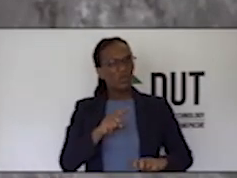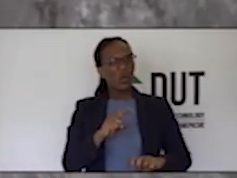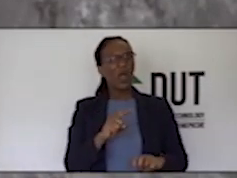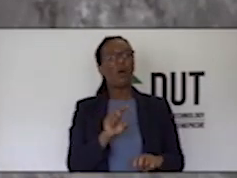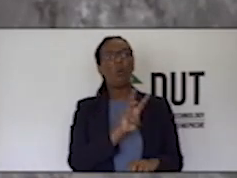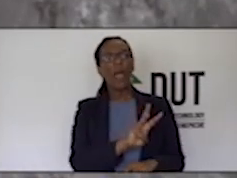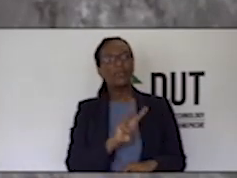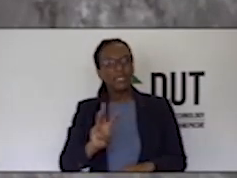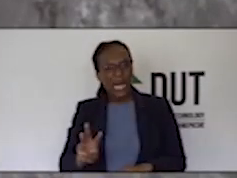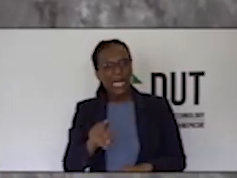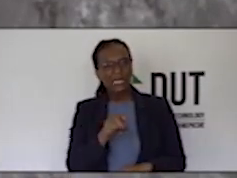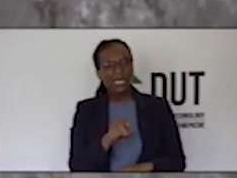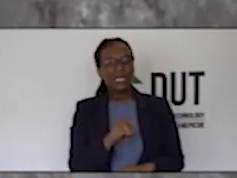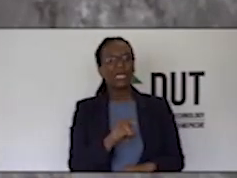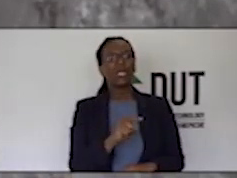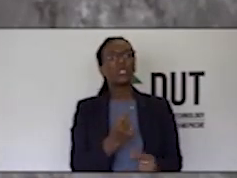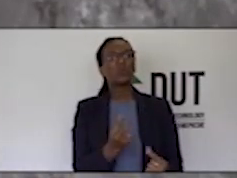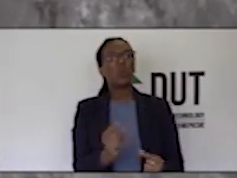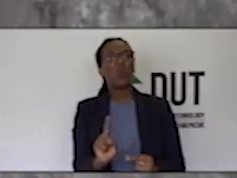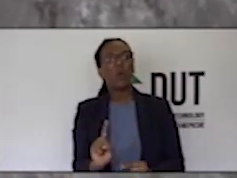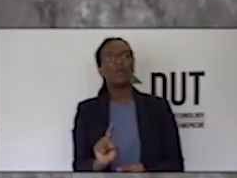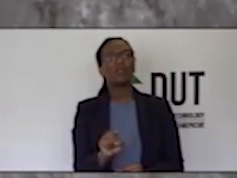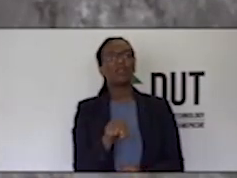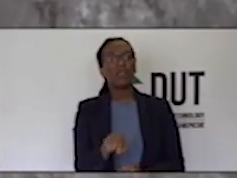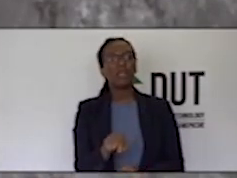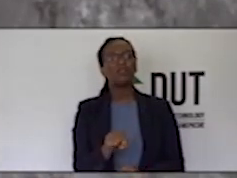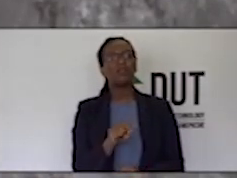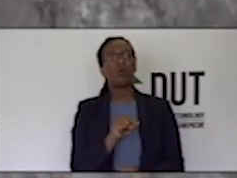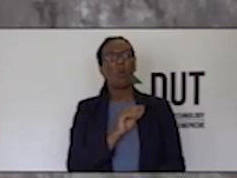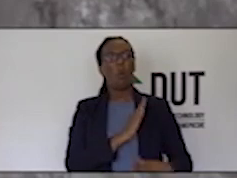website. You basically just take